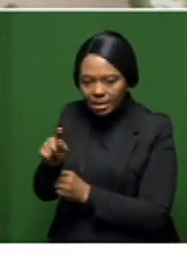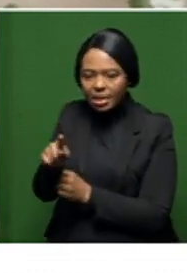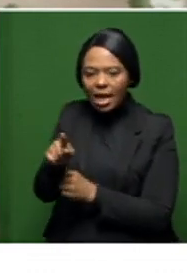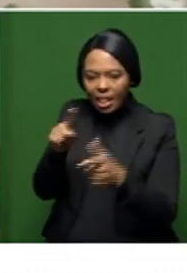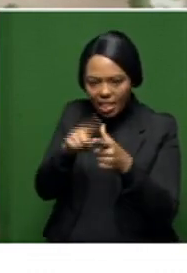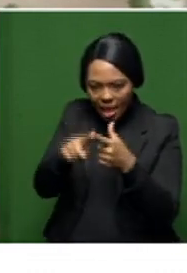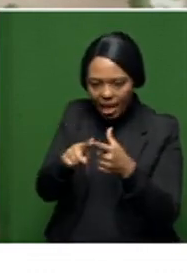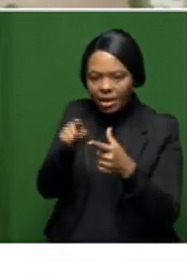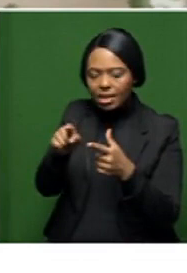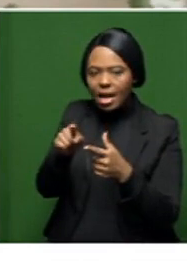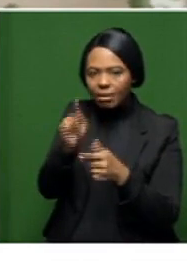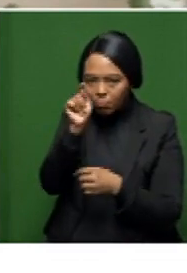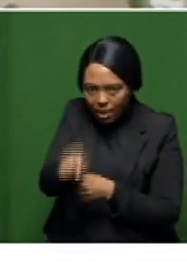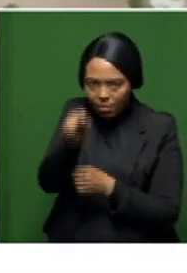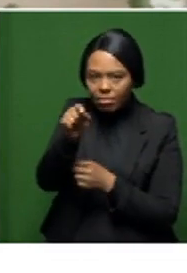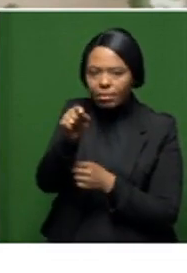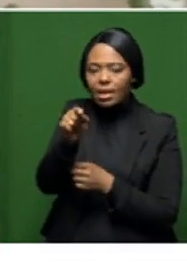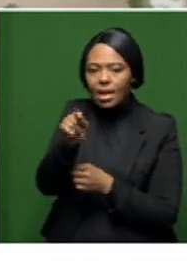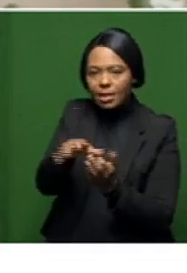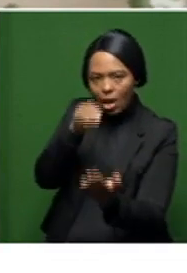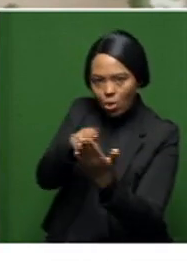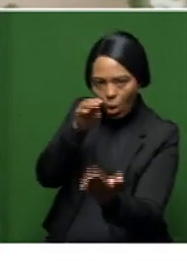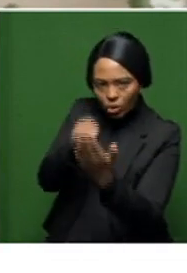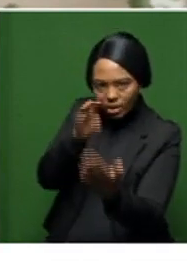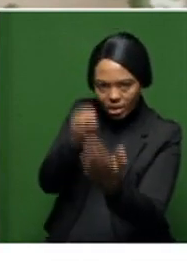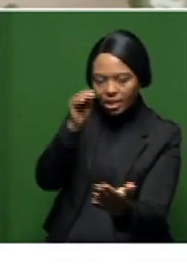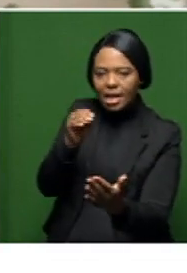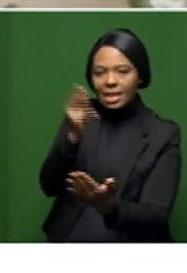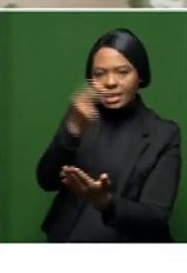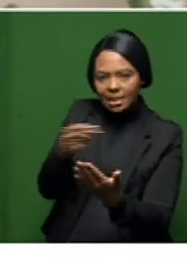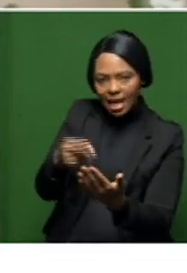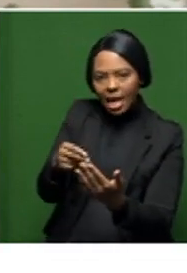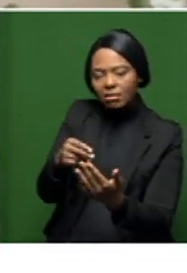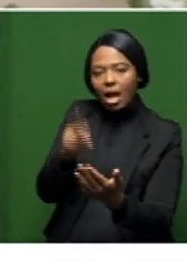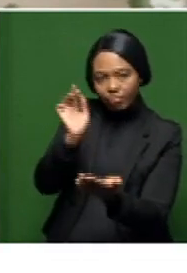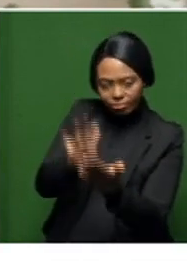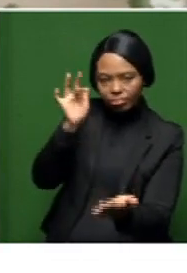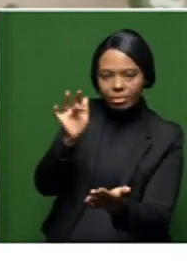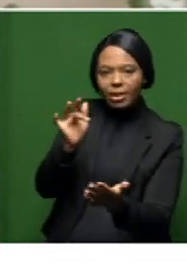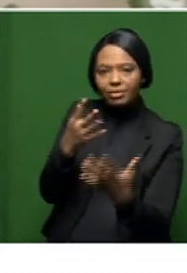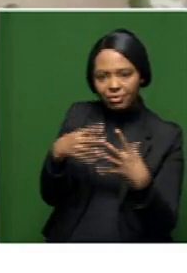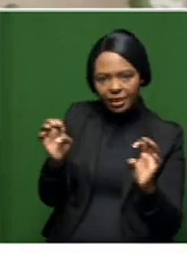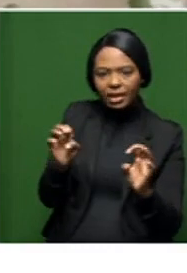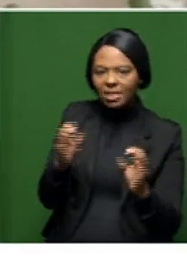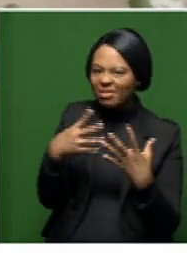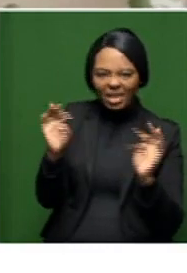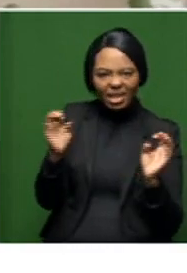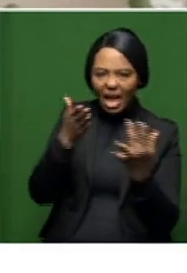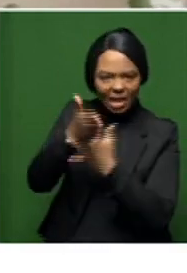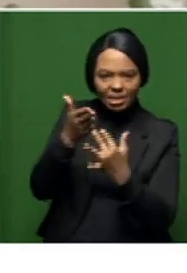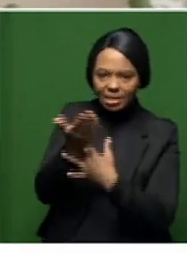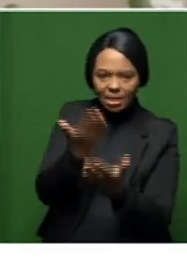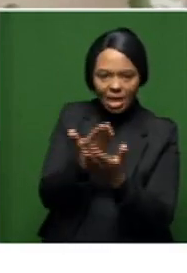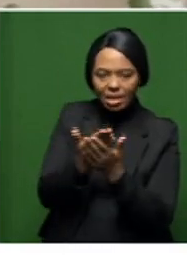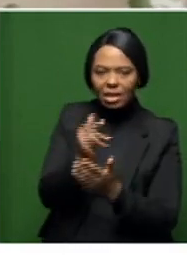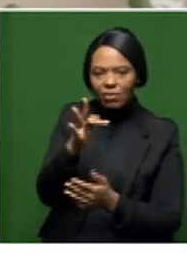just tap on the app, download it, and then sign up for free and get preparing. And it's through this app that we are making available to all learners across